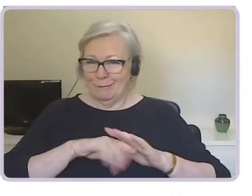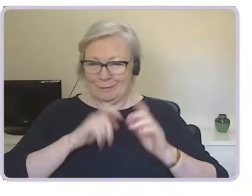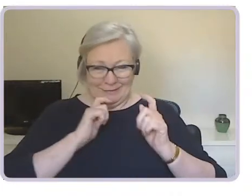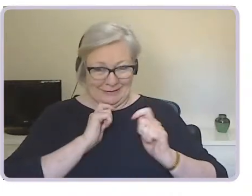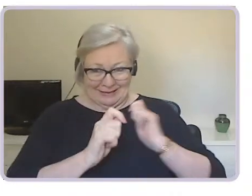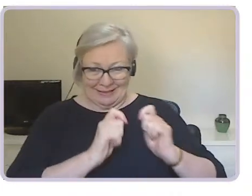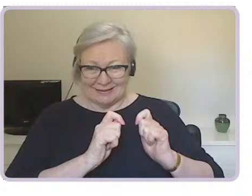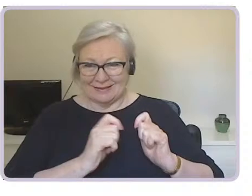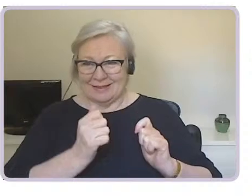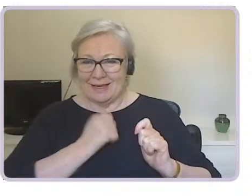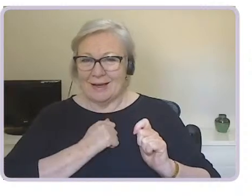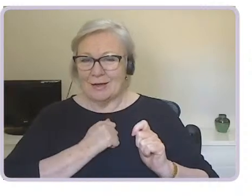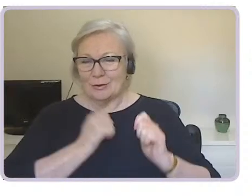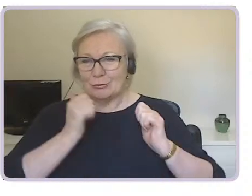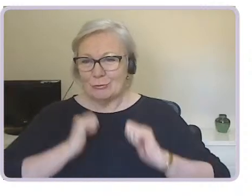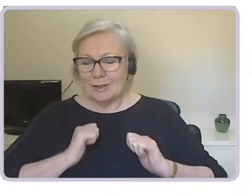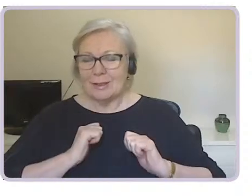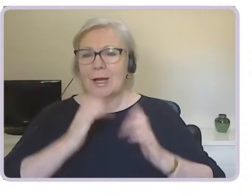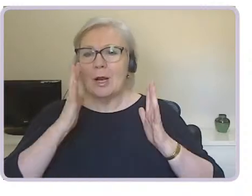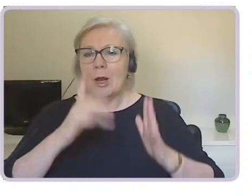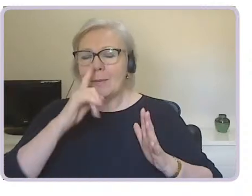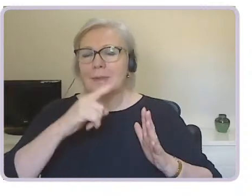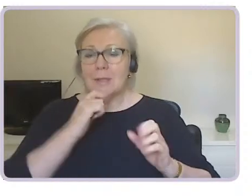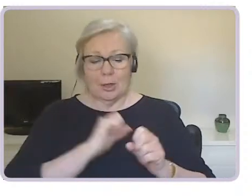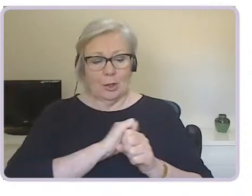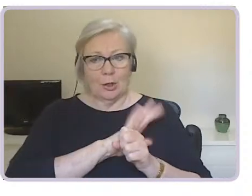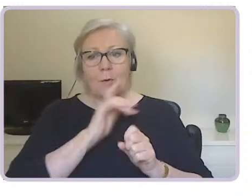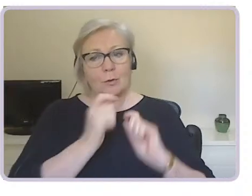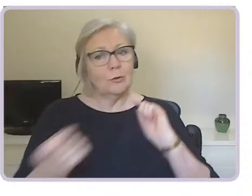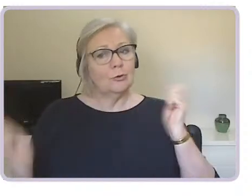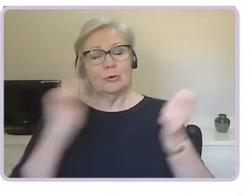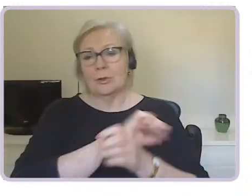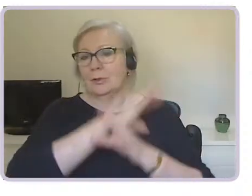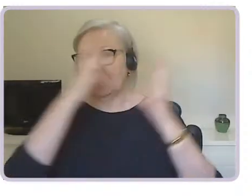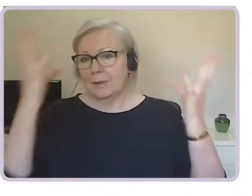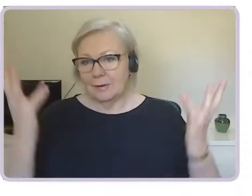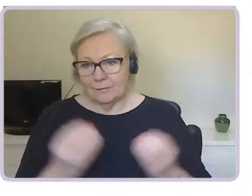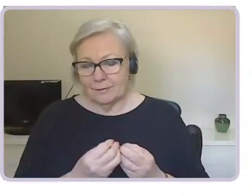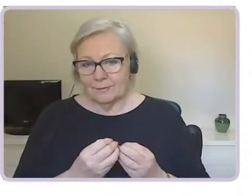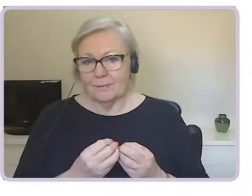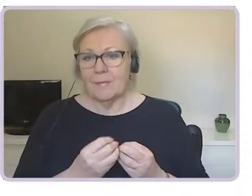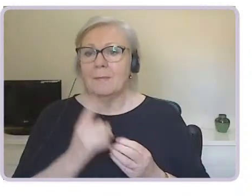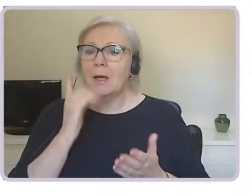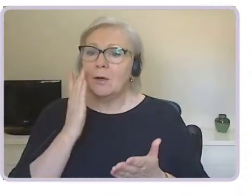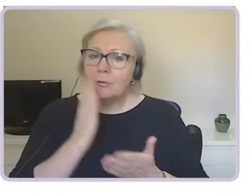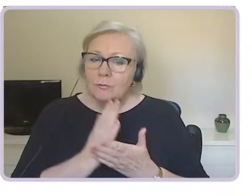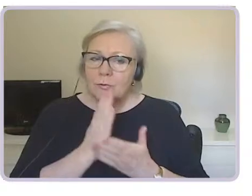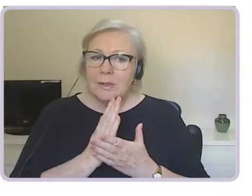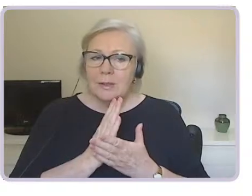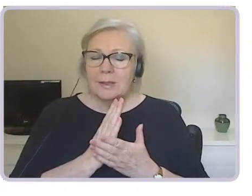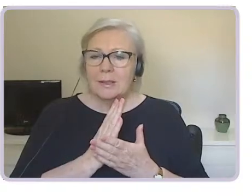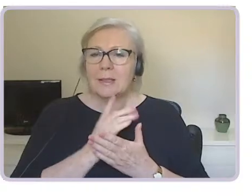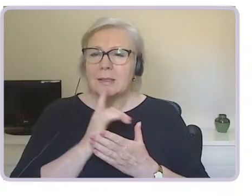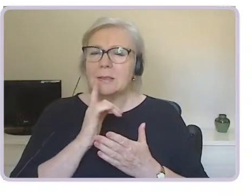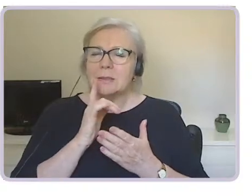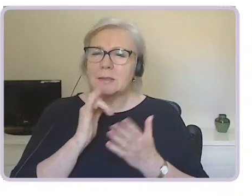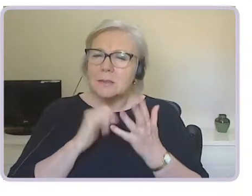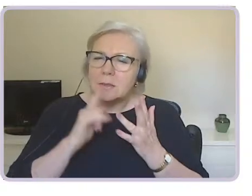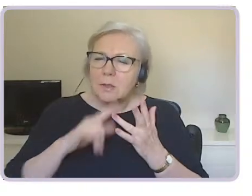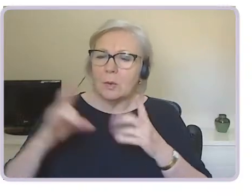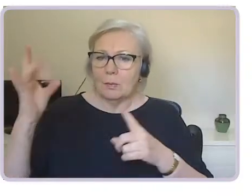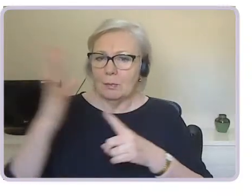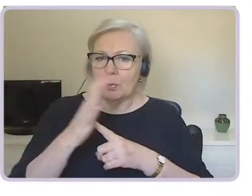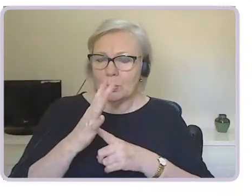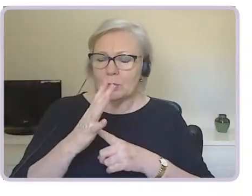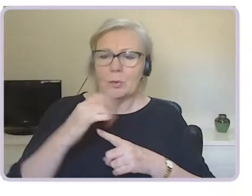know that COVID's going to be a game changer, but it's the ultimate test of our shelter-in-place plans. And we need to really